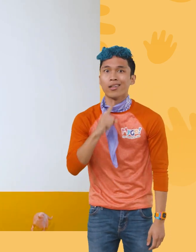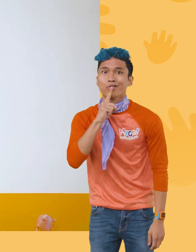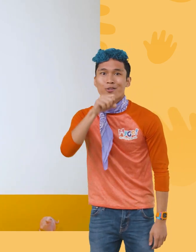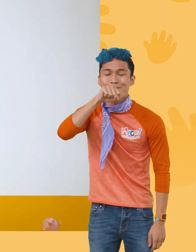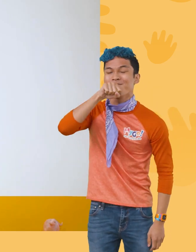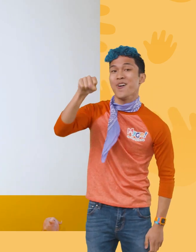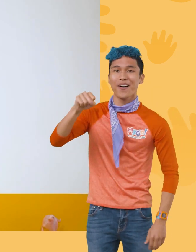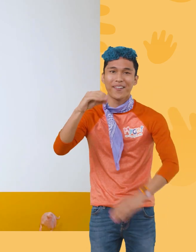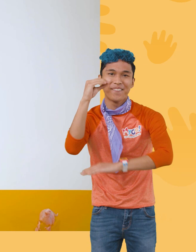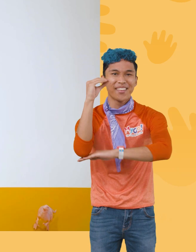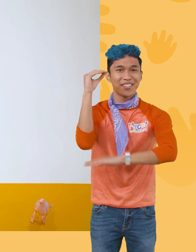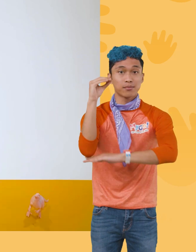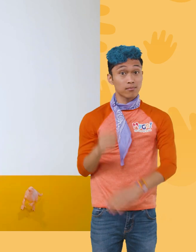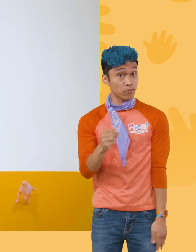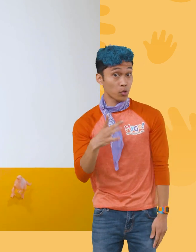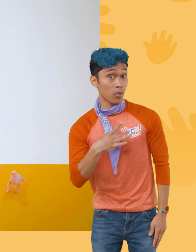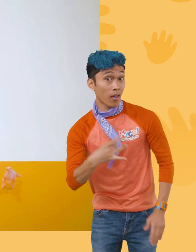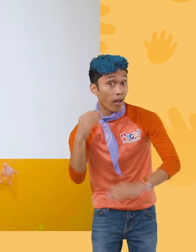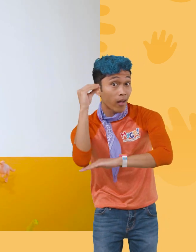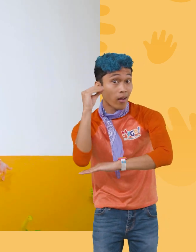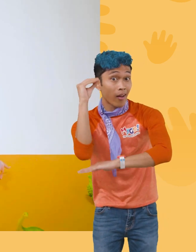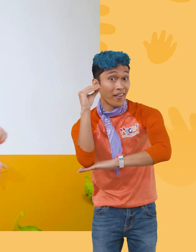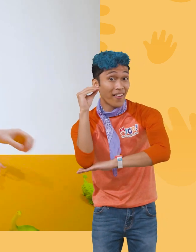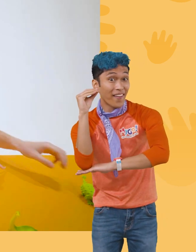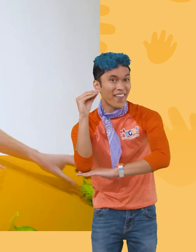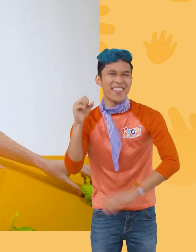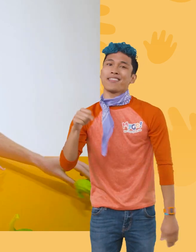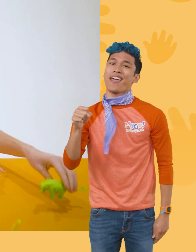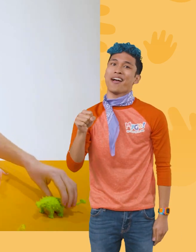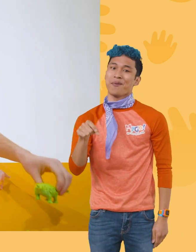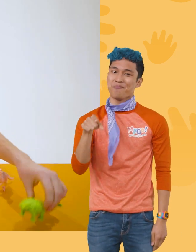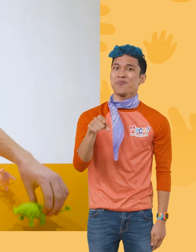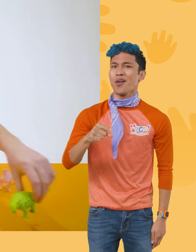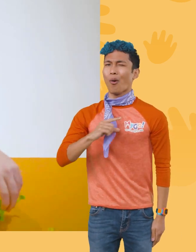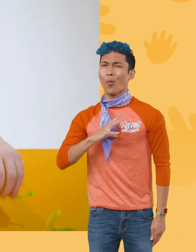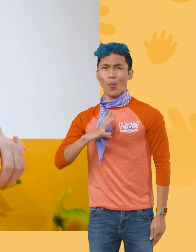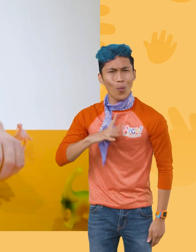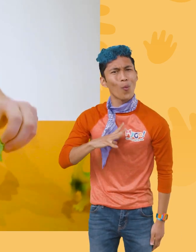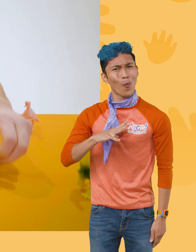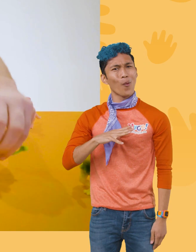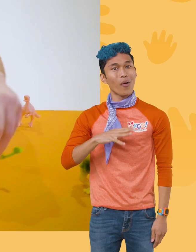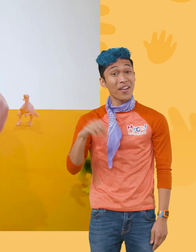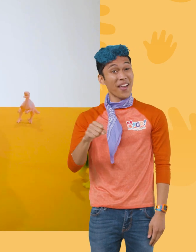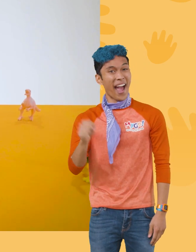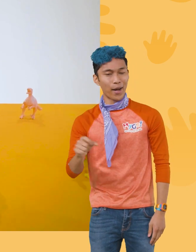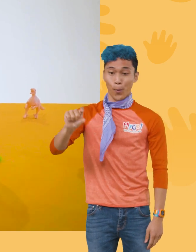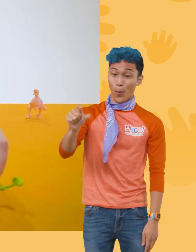Oh, I sure do love dinosaurs. Do you like dinosaurs? Yeah, they are so cool.